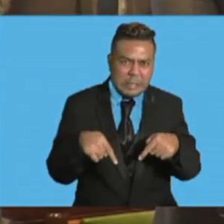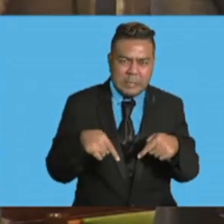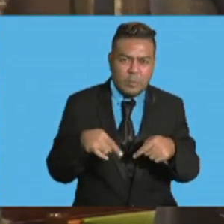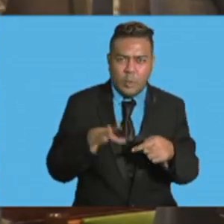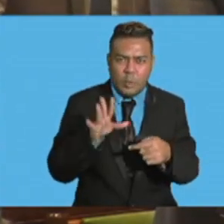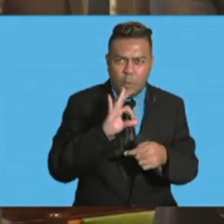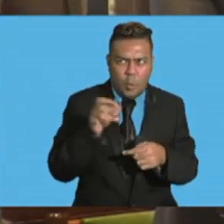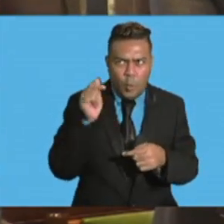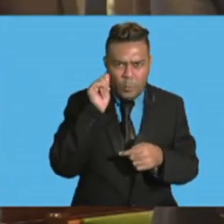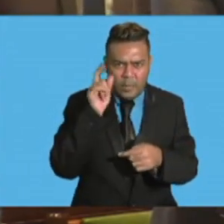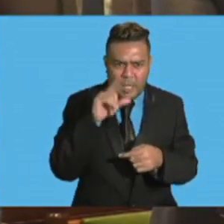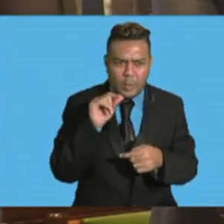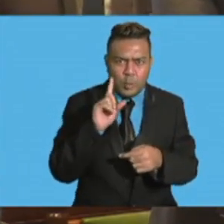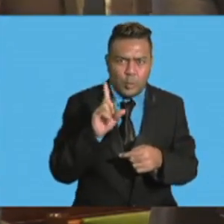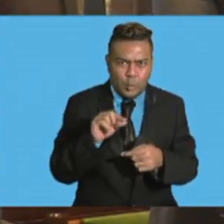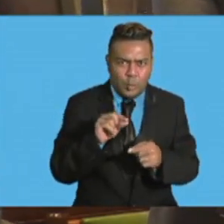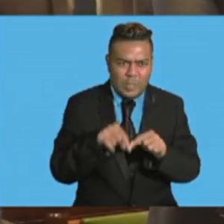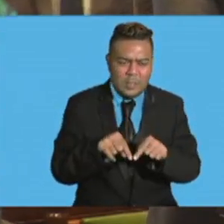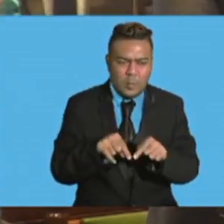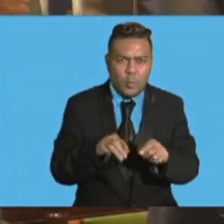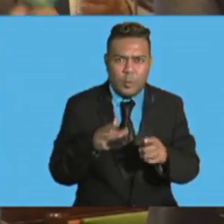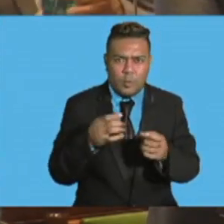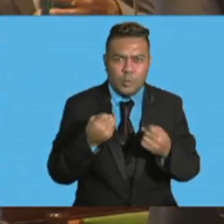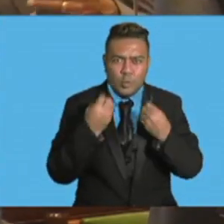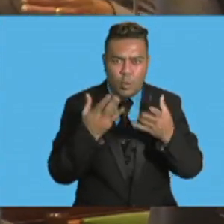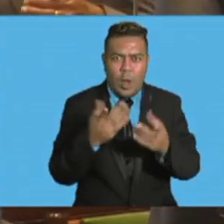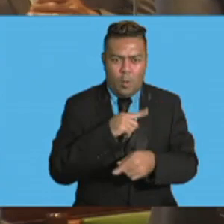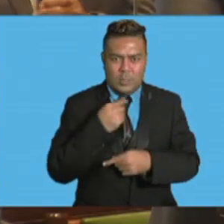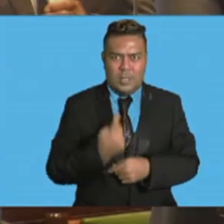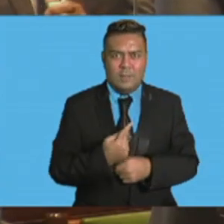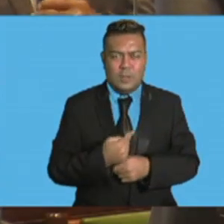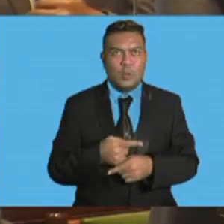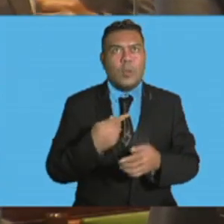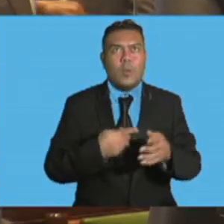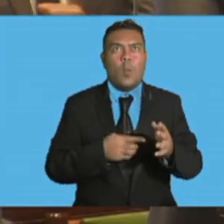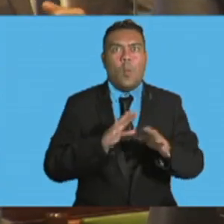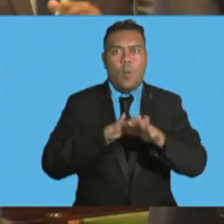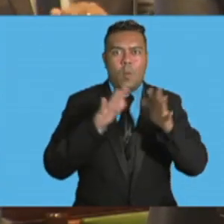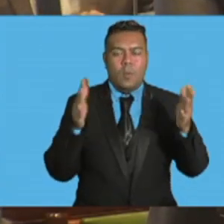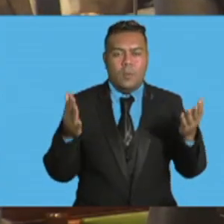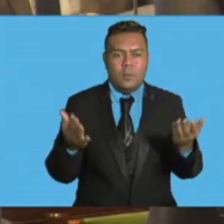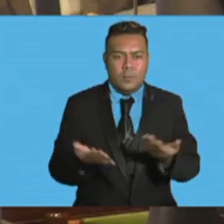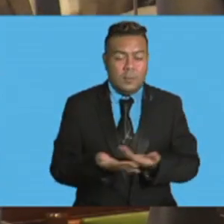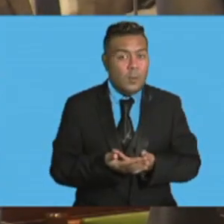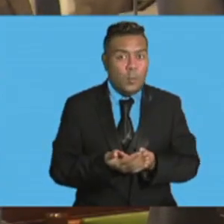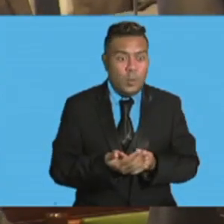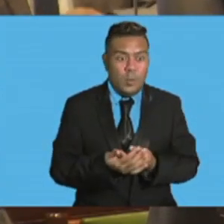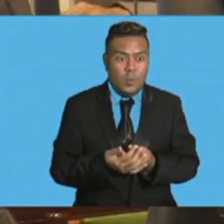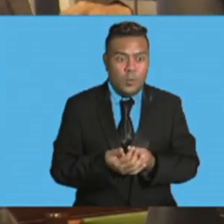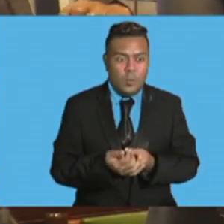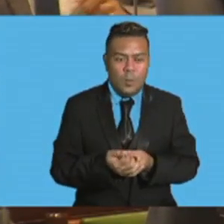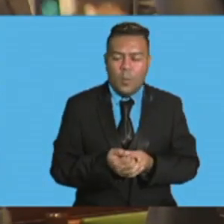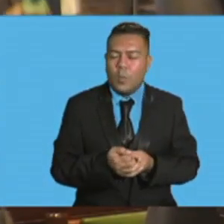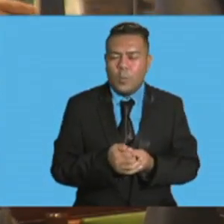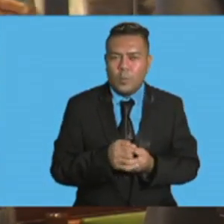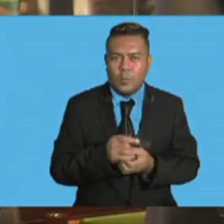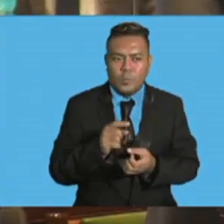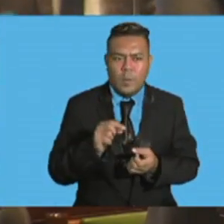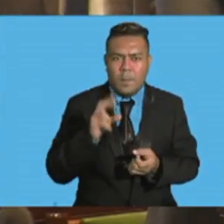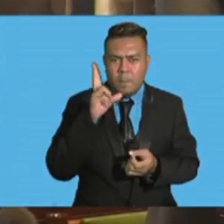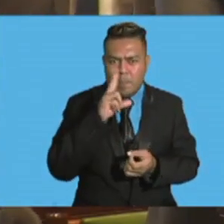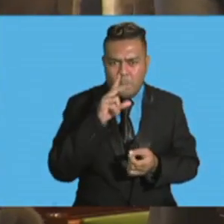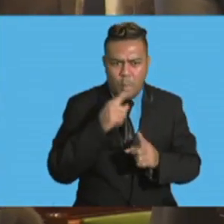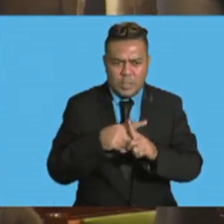off, because this was really an opportunity to showcase ourselves to the rest of the world. And we were overwhelmed, Mr. Speaker, sir, with the